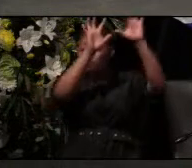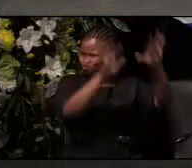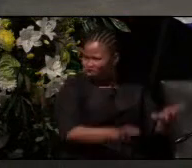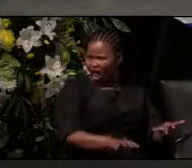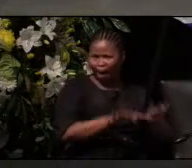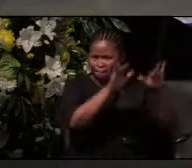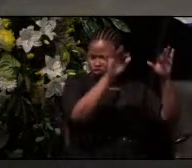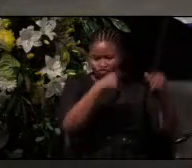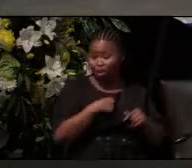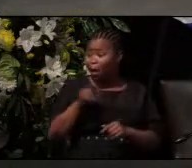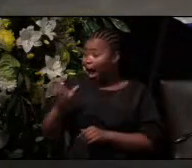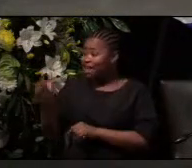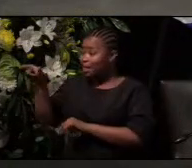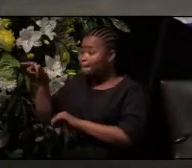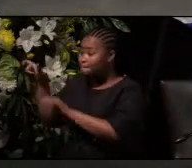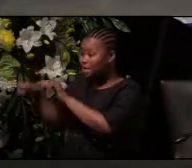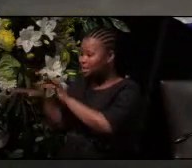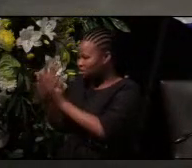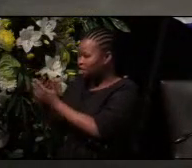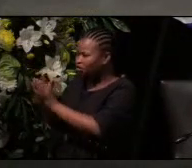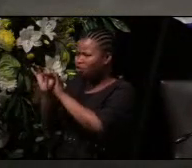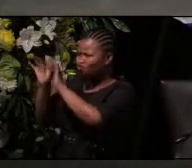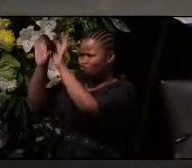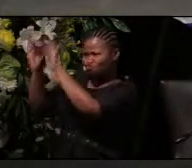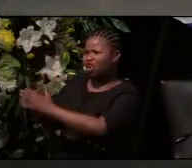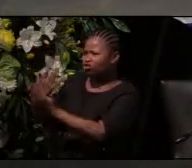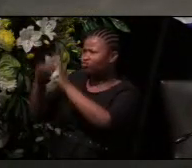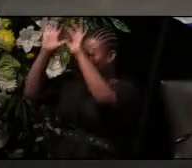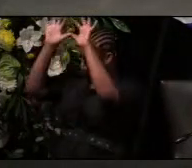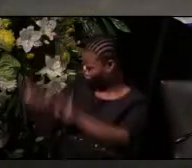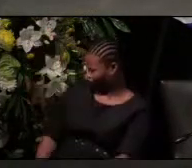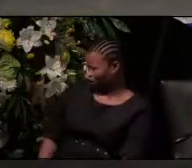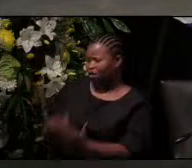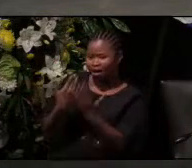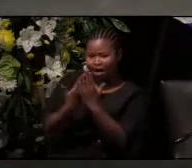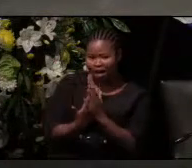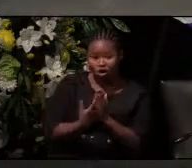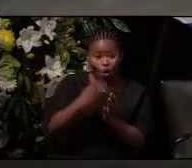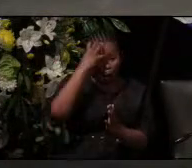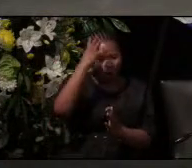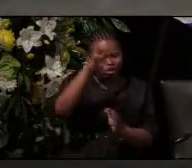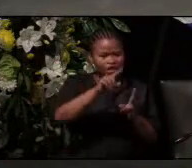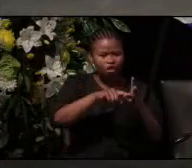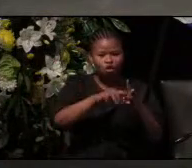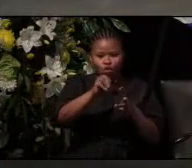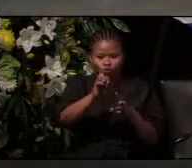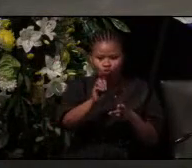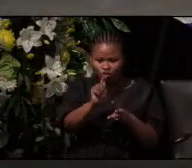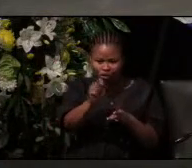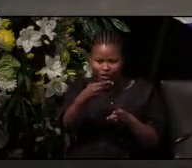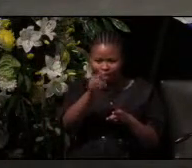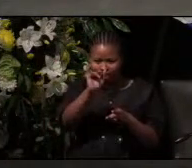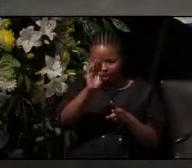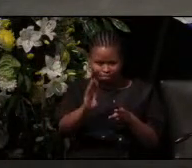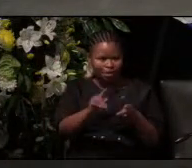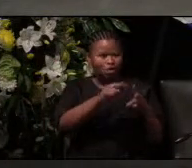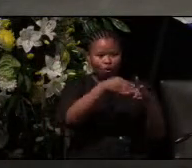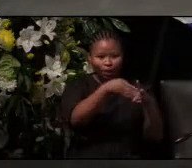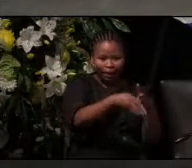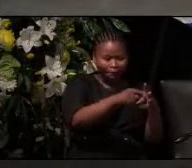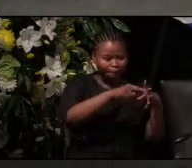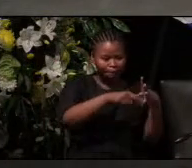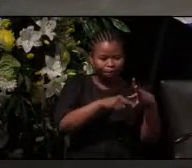because someone must say it for it to rain not me TV I'm told